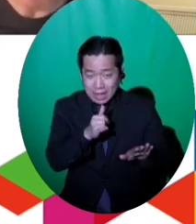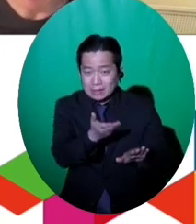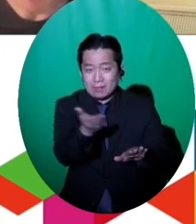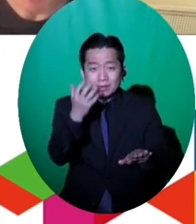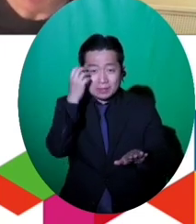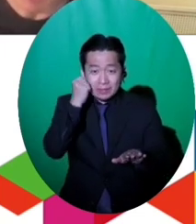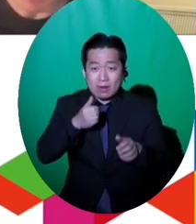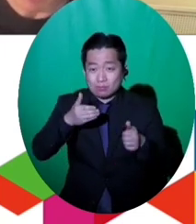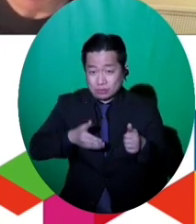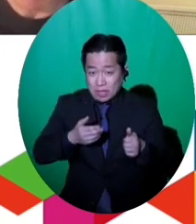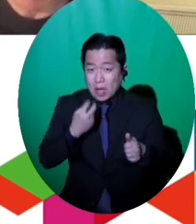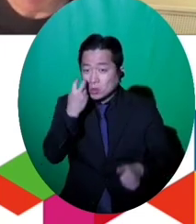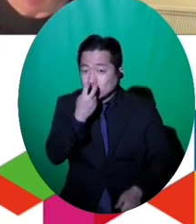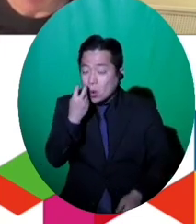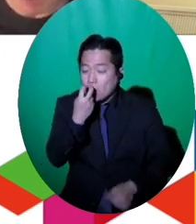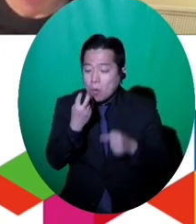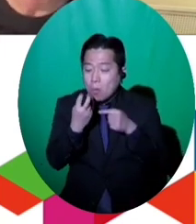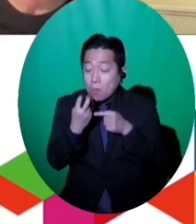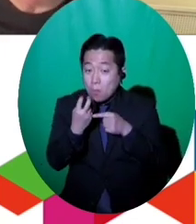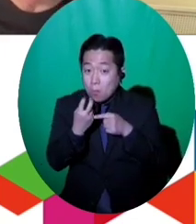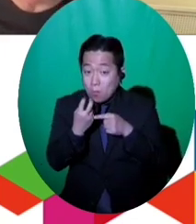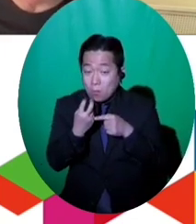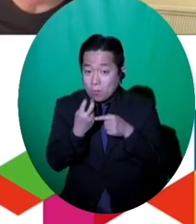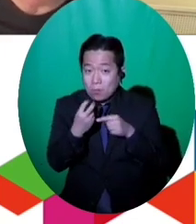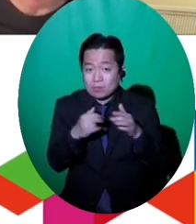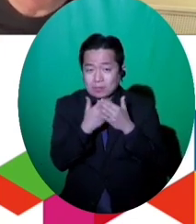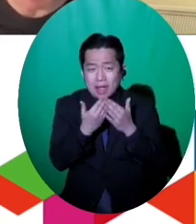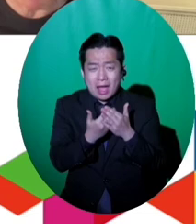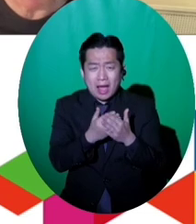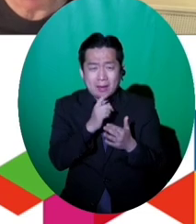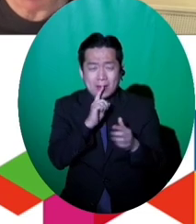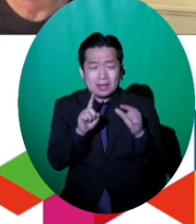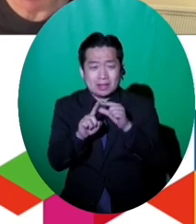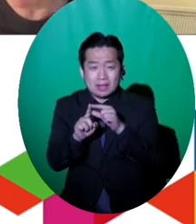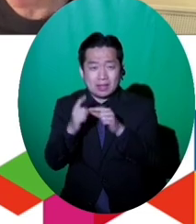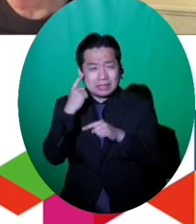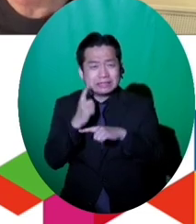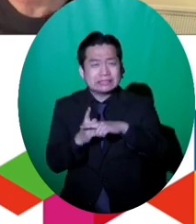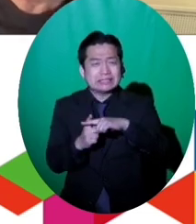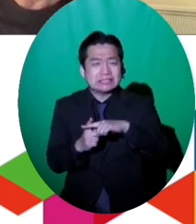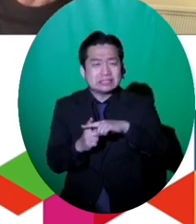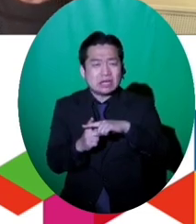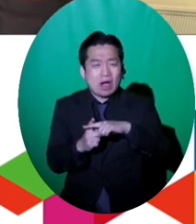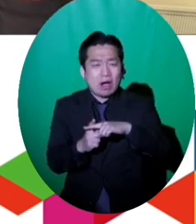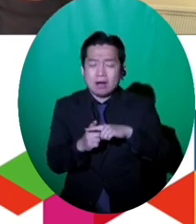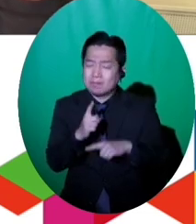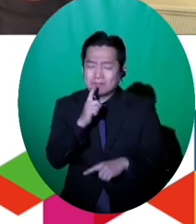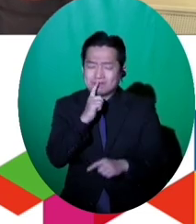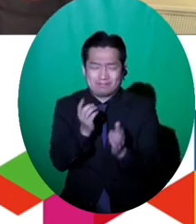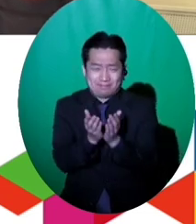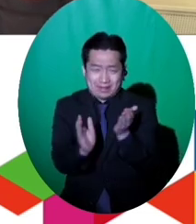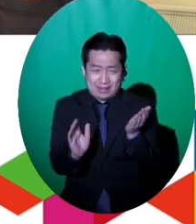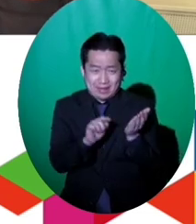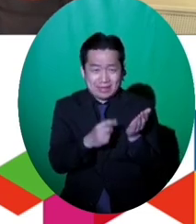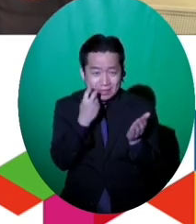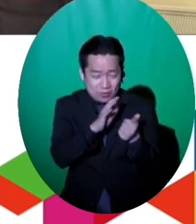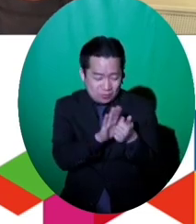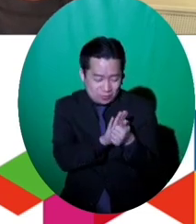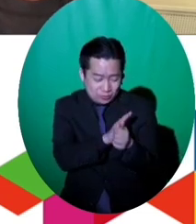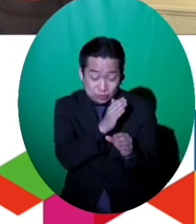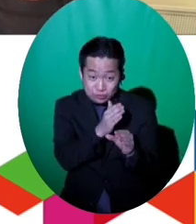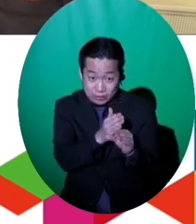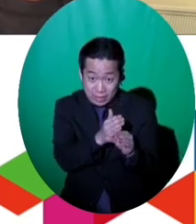magical. The only forms of care that I really want to endorse are those that are democratic,